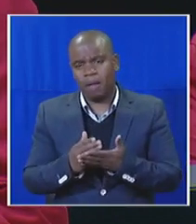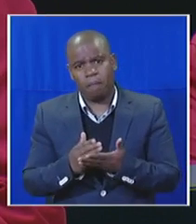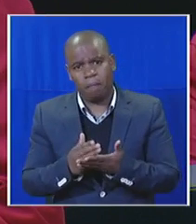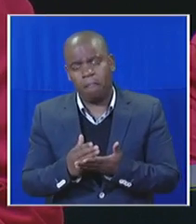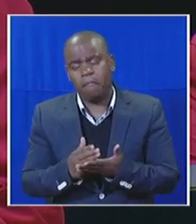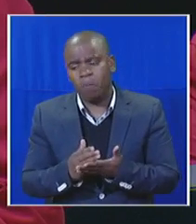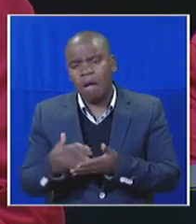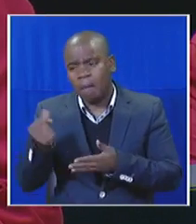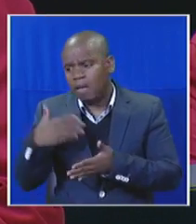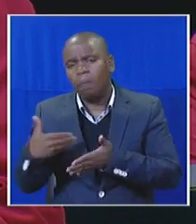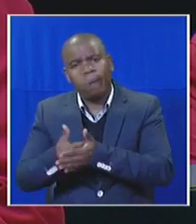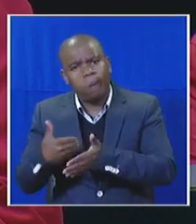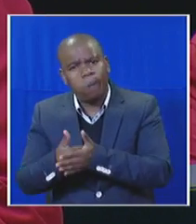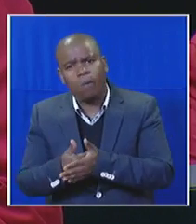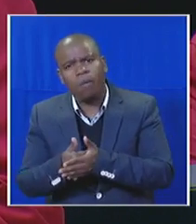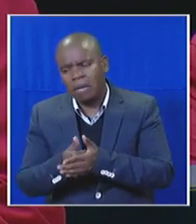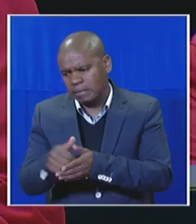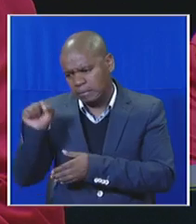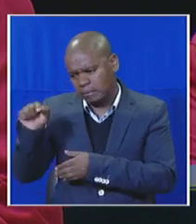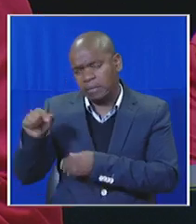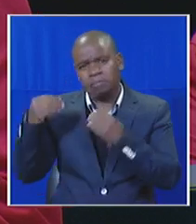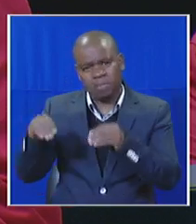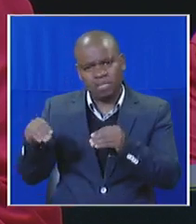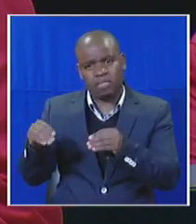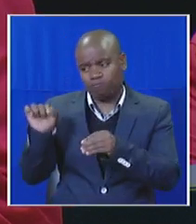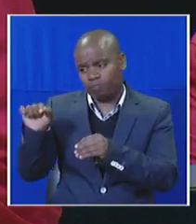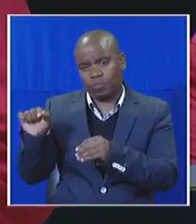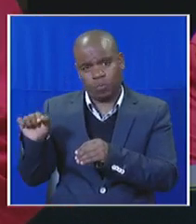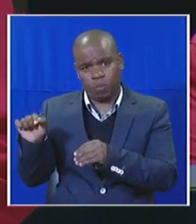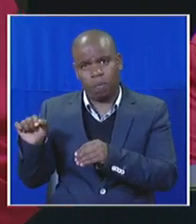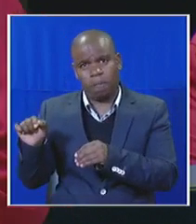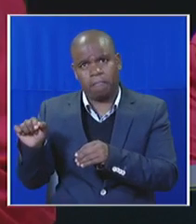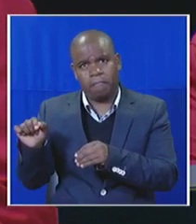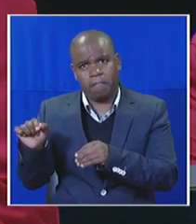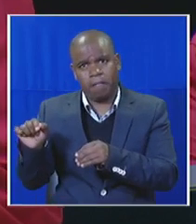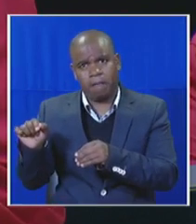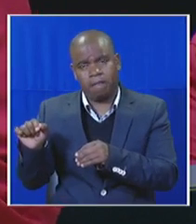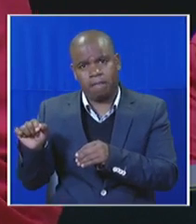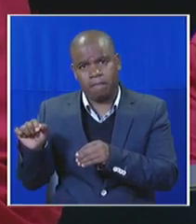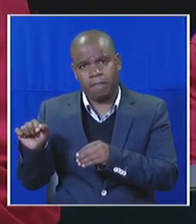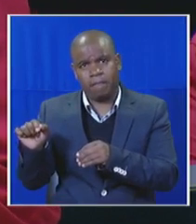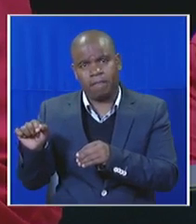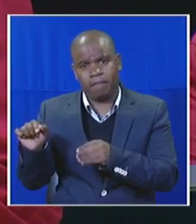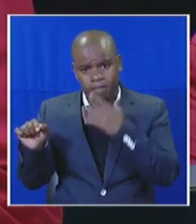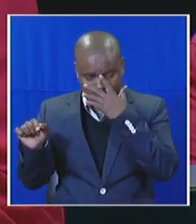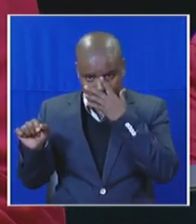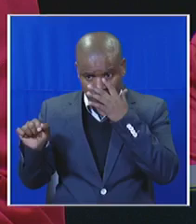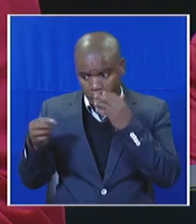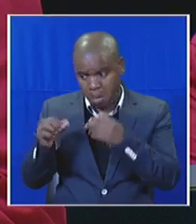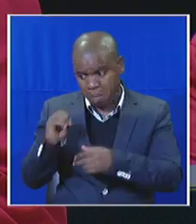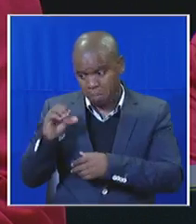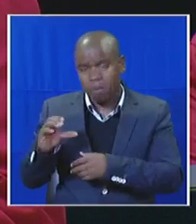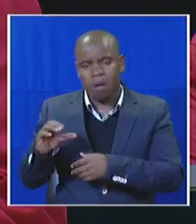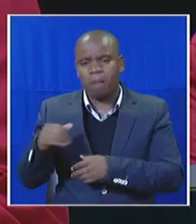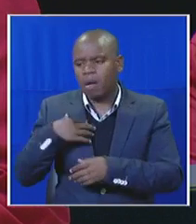do we do with such a situation of a company which is owned by pensioners in a sense, but is